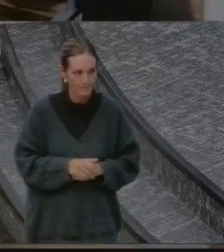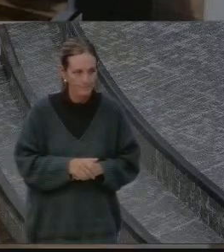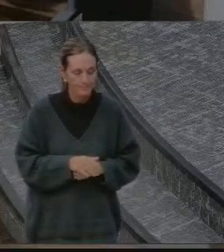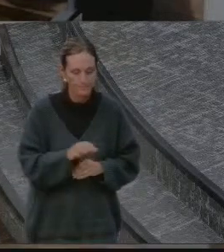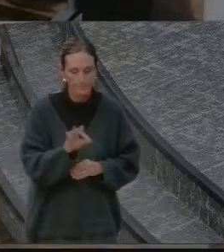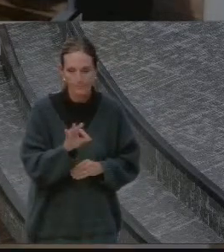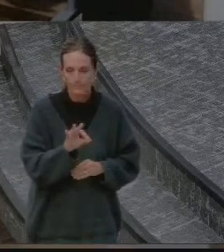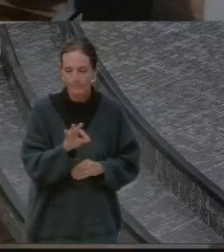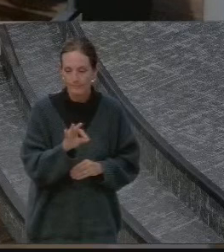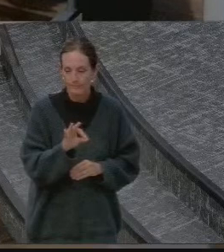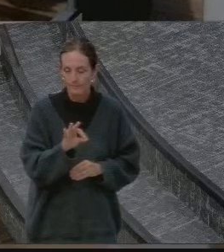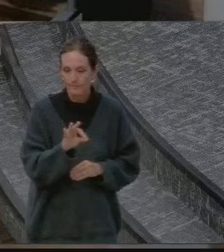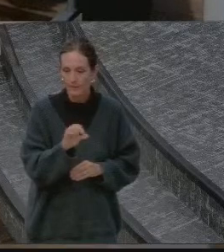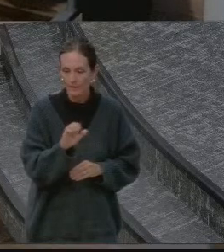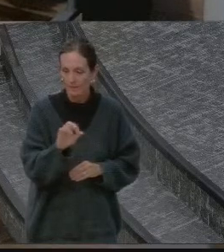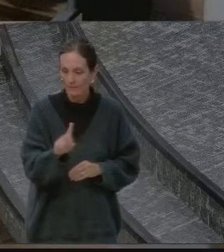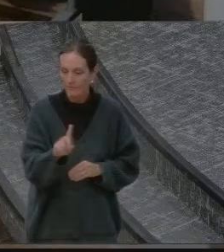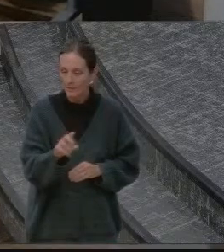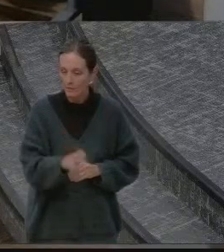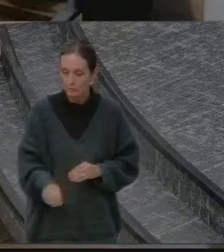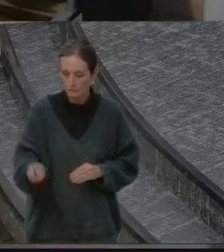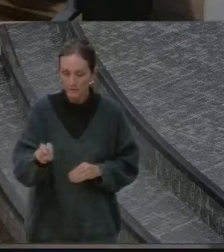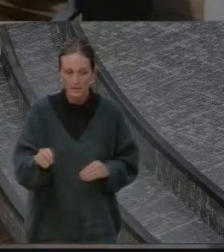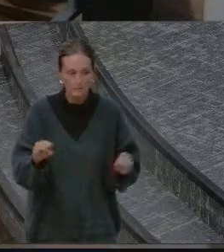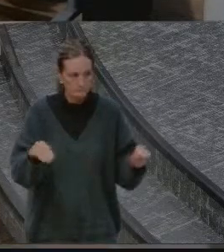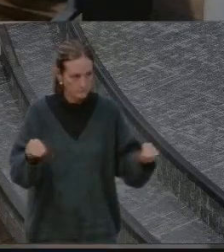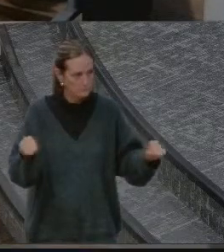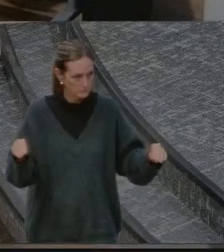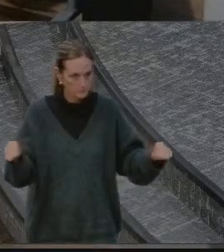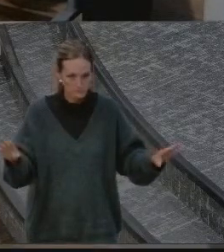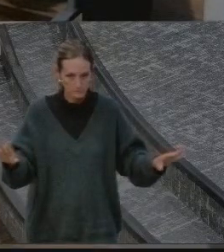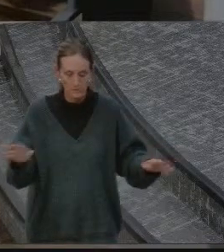Okay, I'm seeing some heads nod, so we'll keep that on consent.